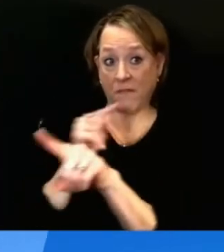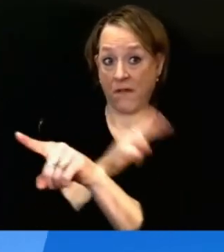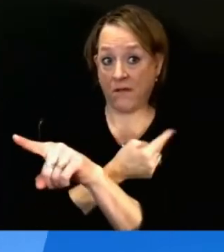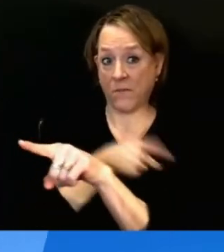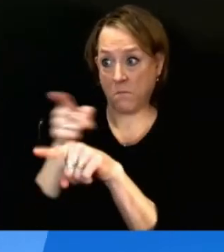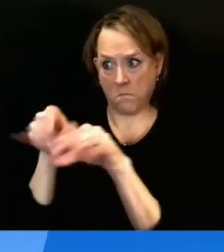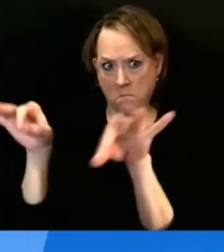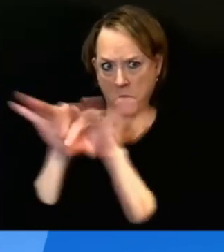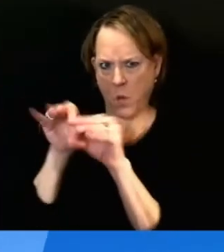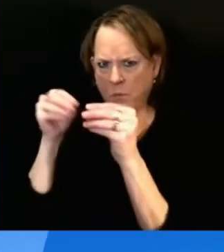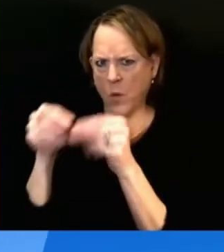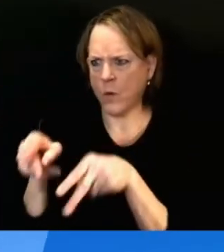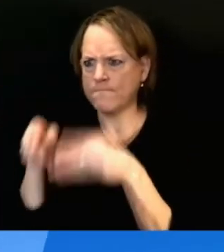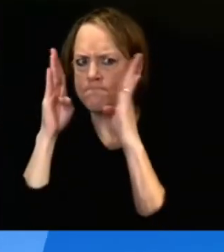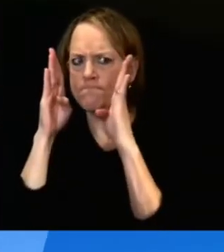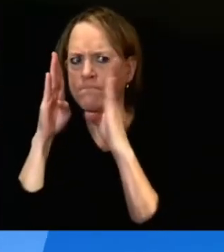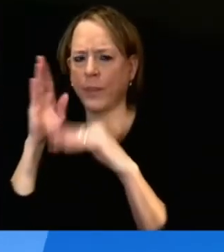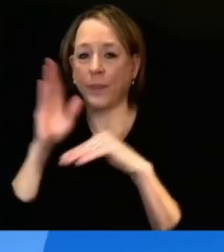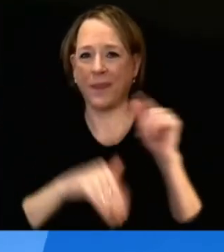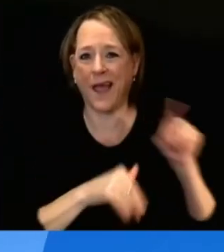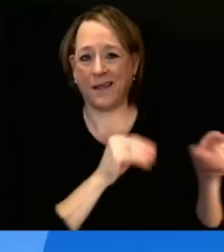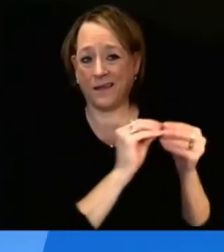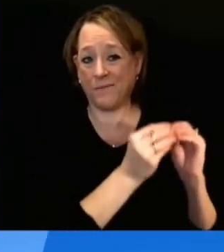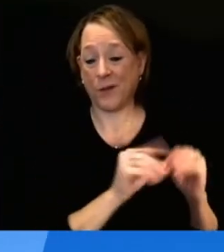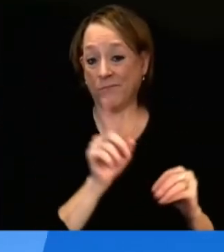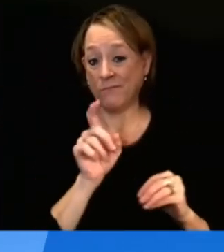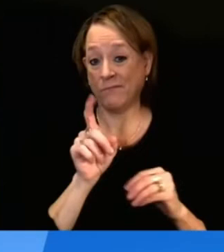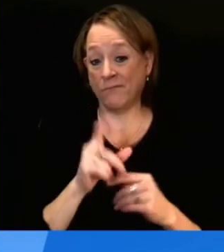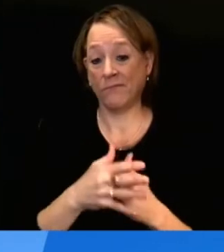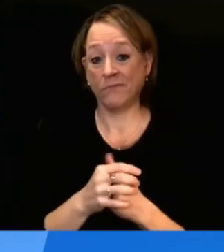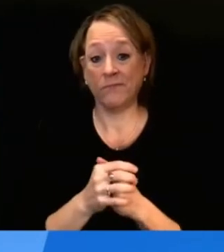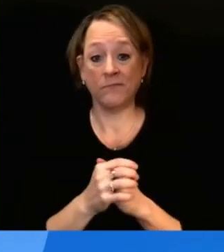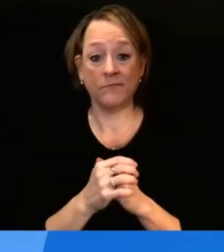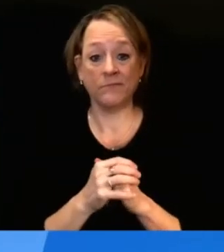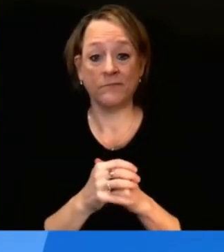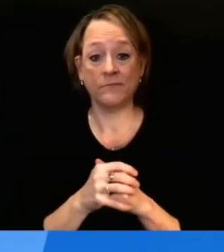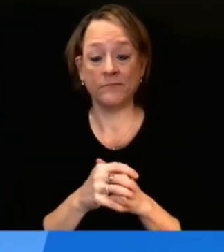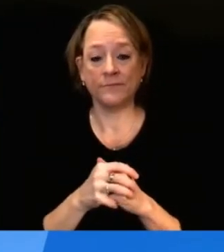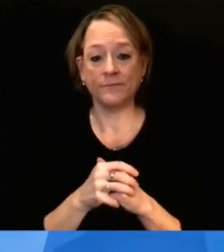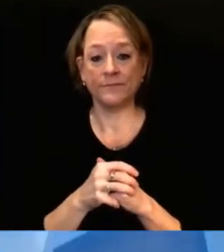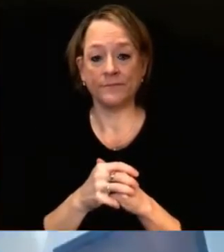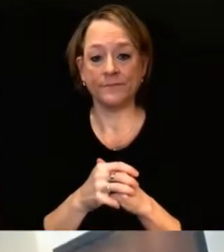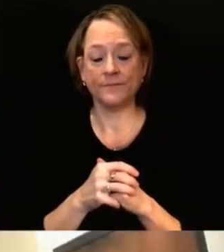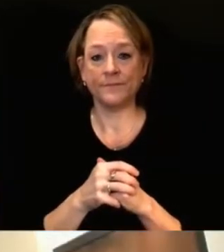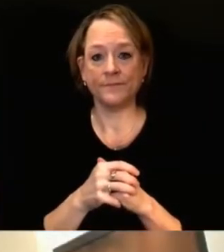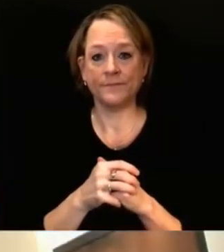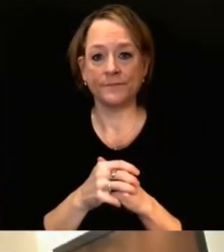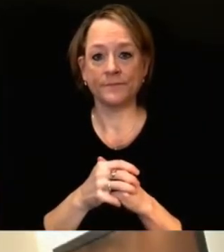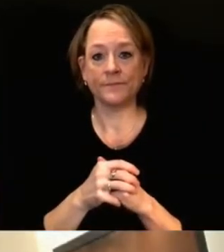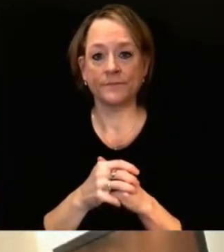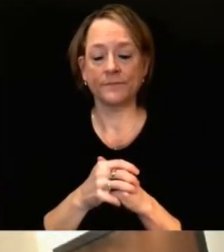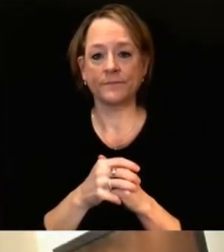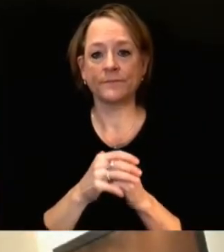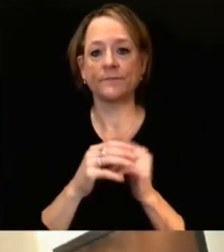Well, I can take that first, and Tracy has good insights about this question too. But I disagree that we should not be